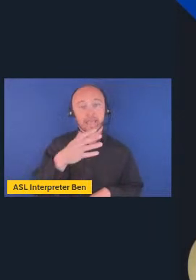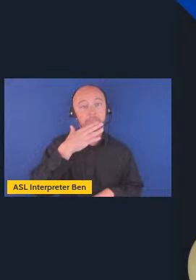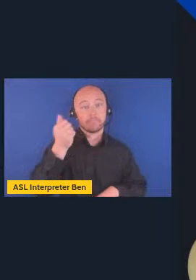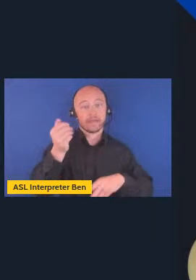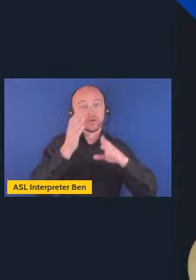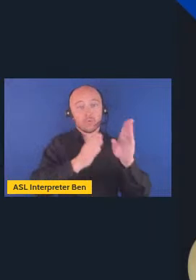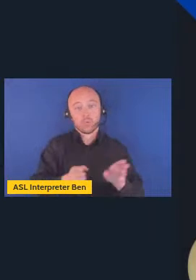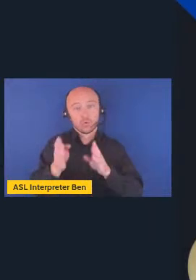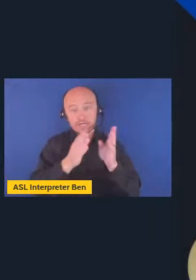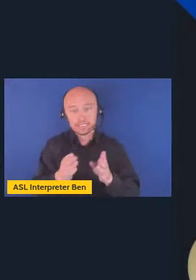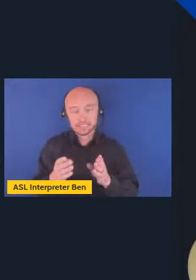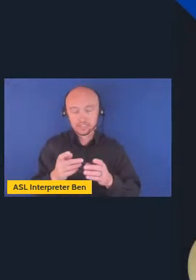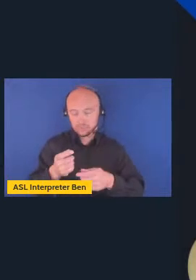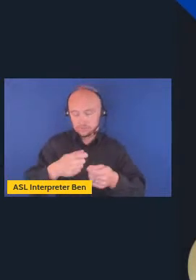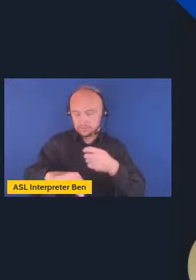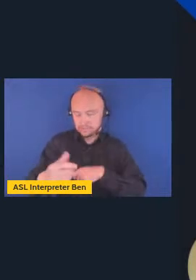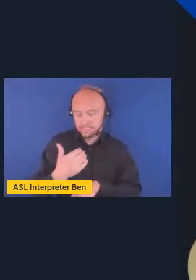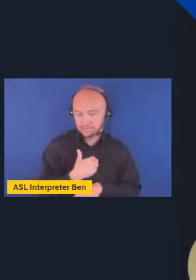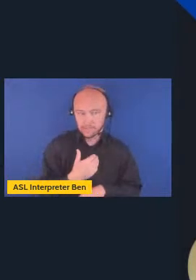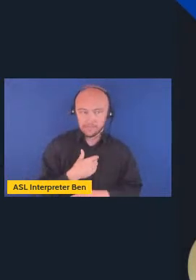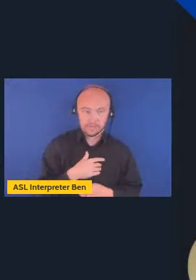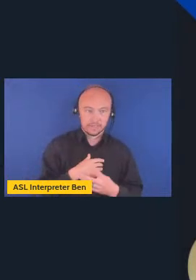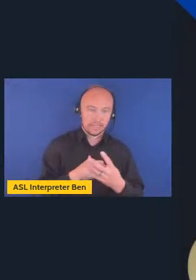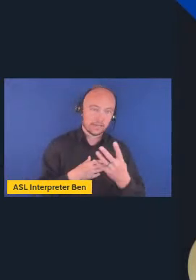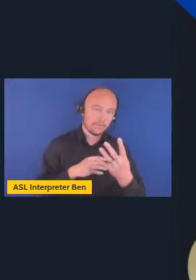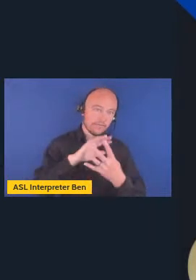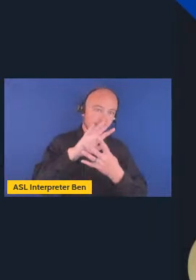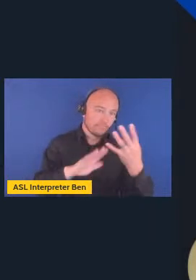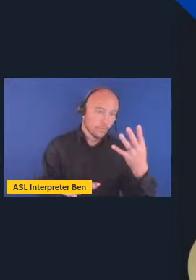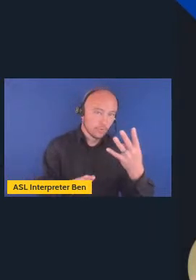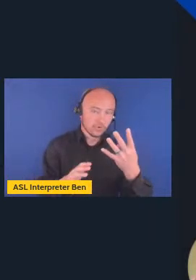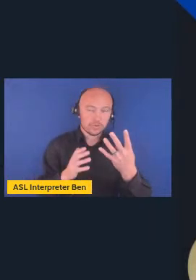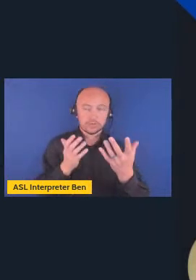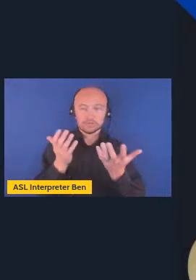rather than having these 4 services that had